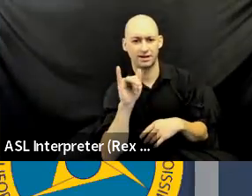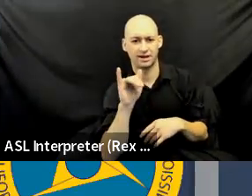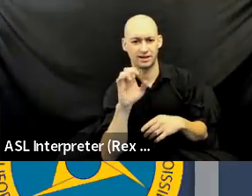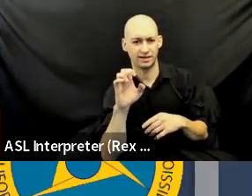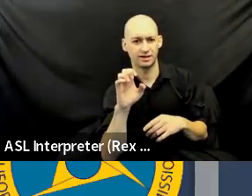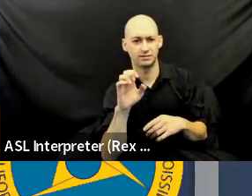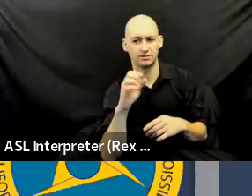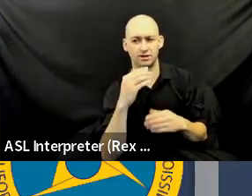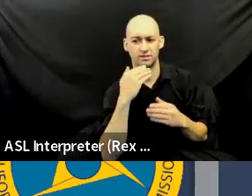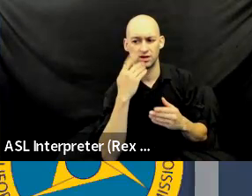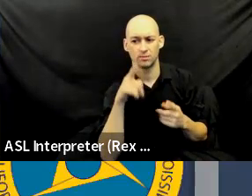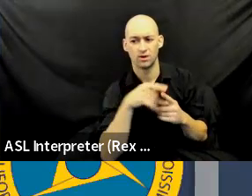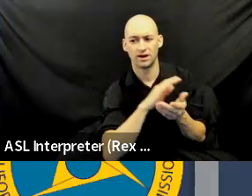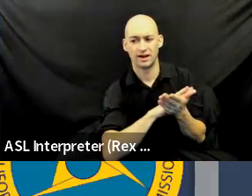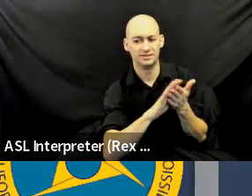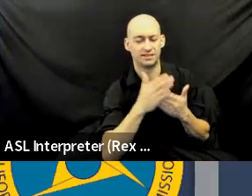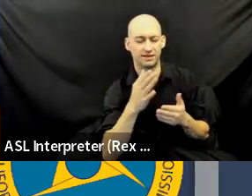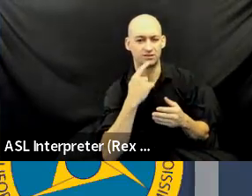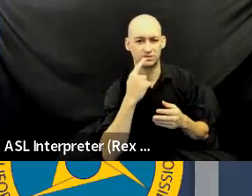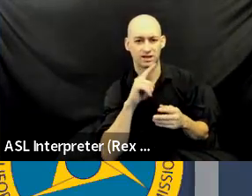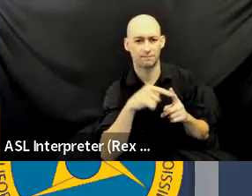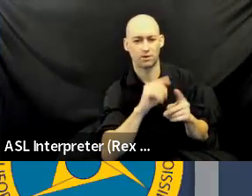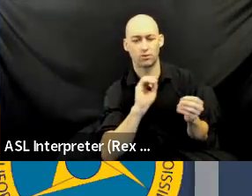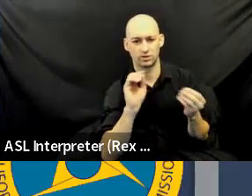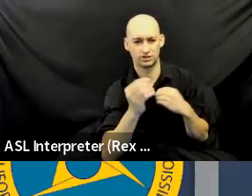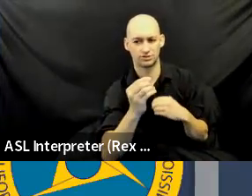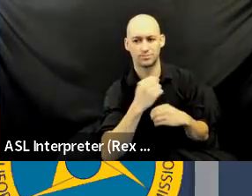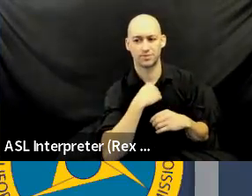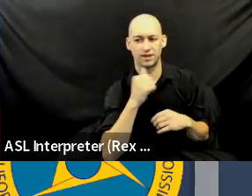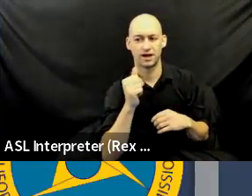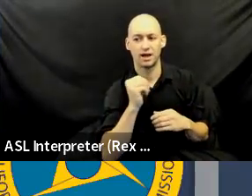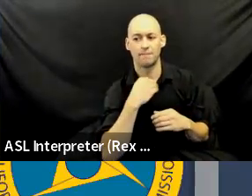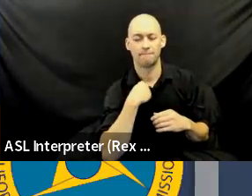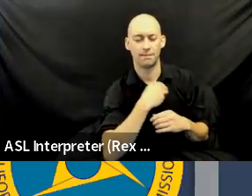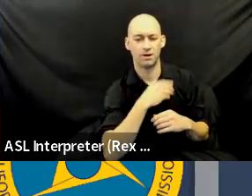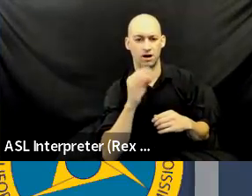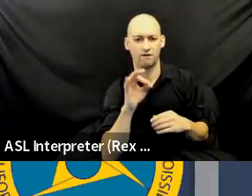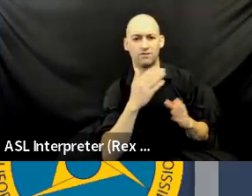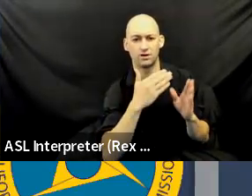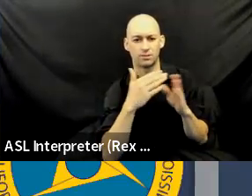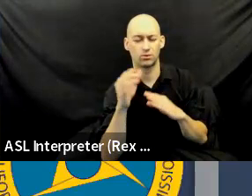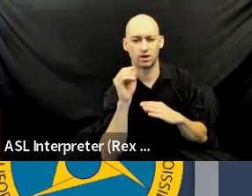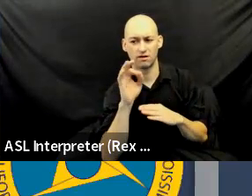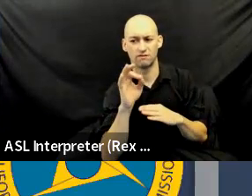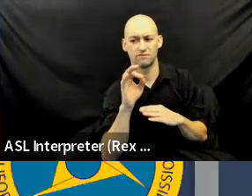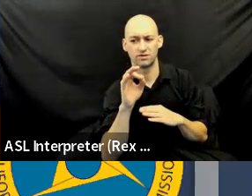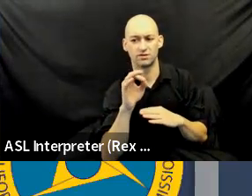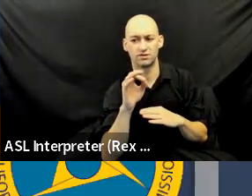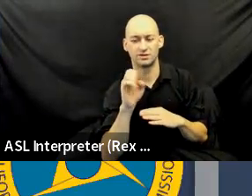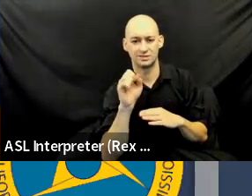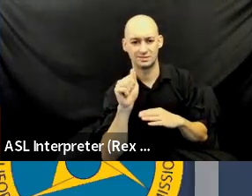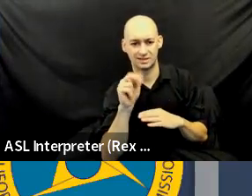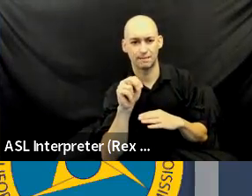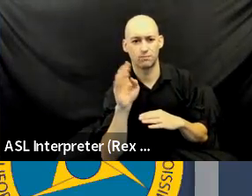kind words you said about our organization, CCAEJ. I'm a member of also the community of, actually I'm a member of the community of San